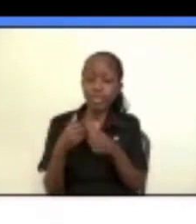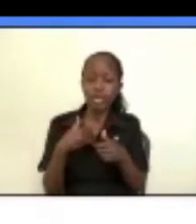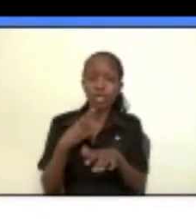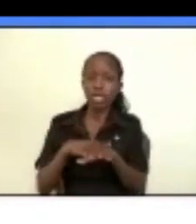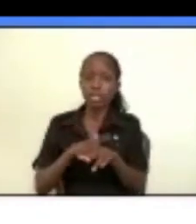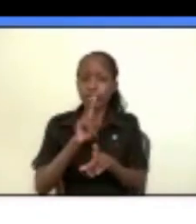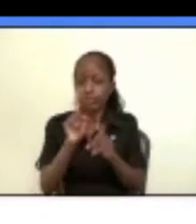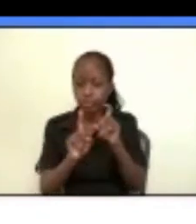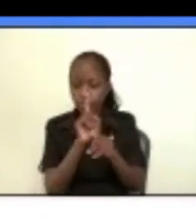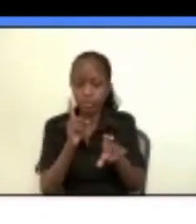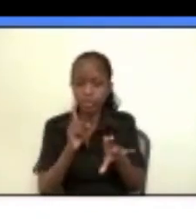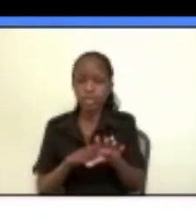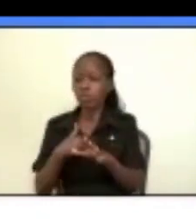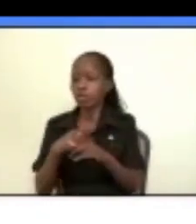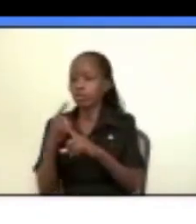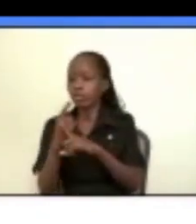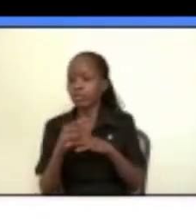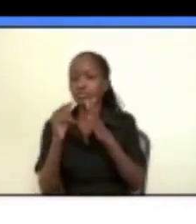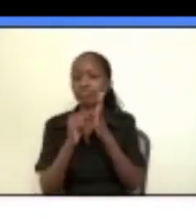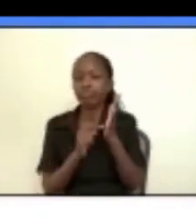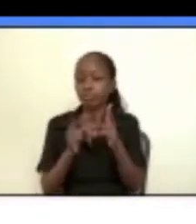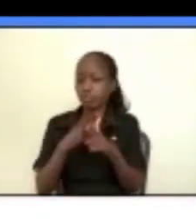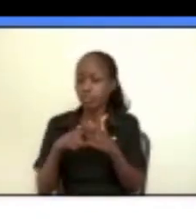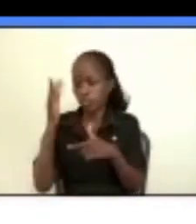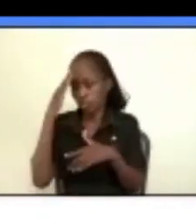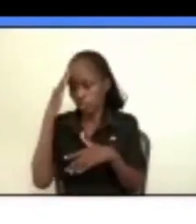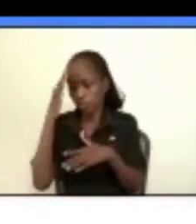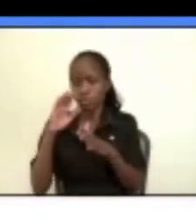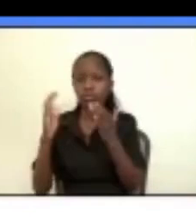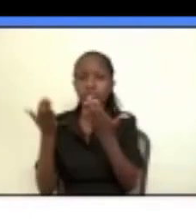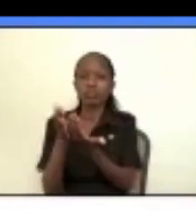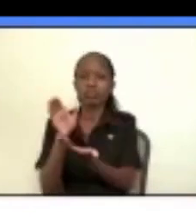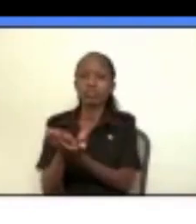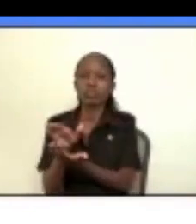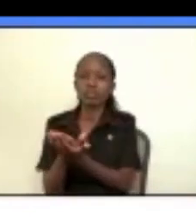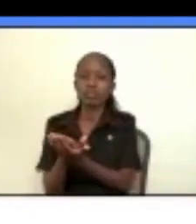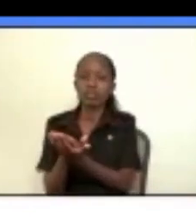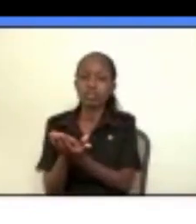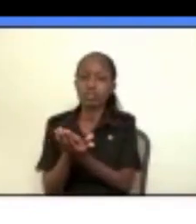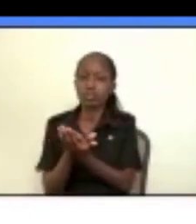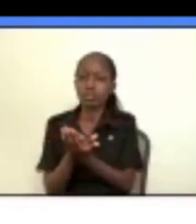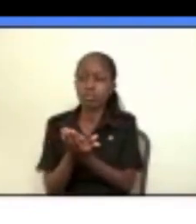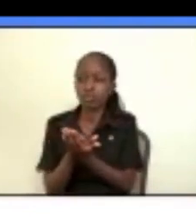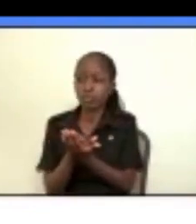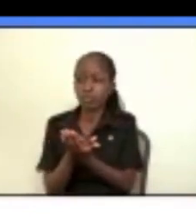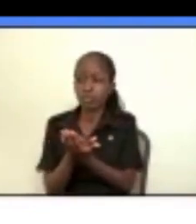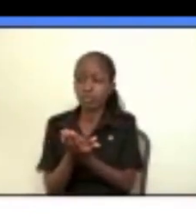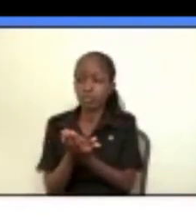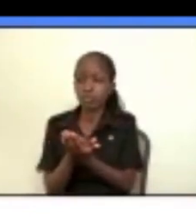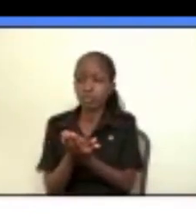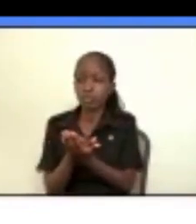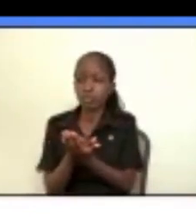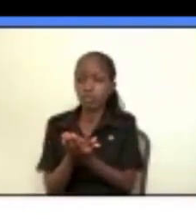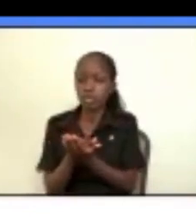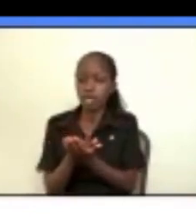up with all these conditions, we find out that the World Bank has given, I think a loan of